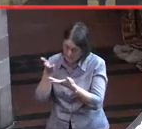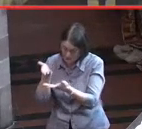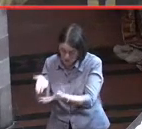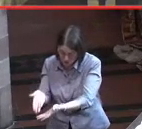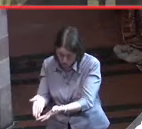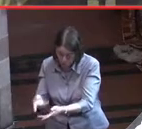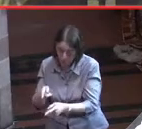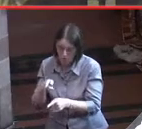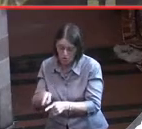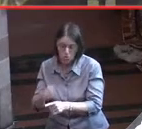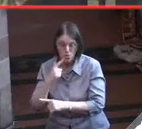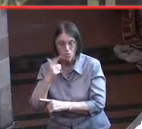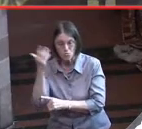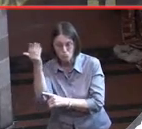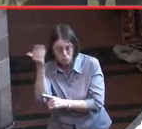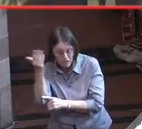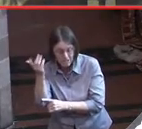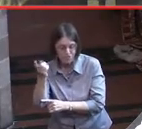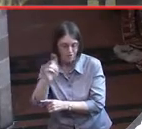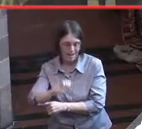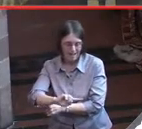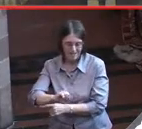to celebrate the sacraments.